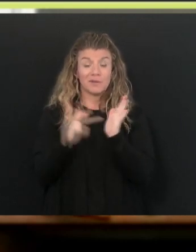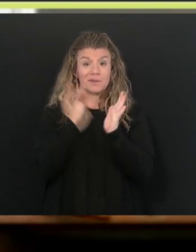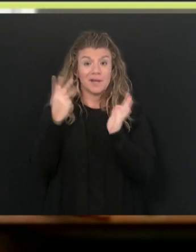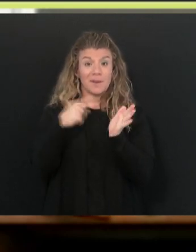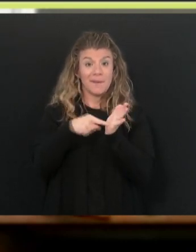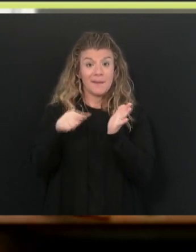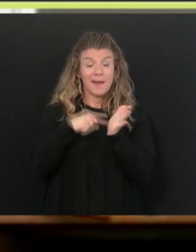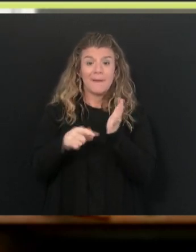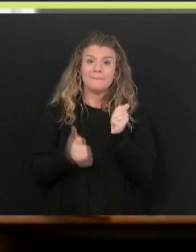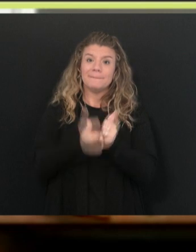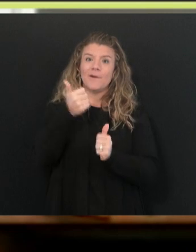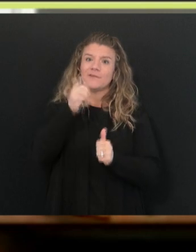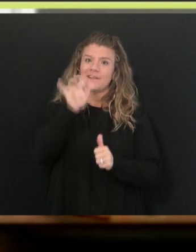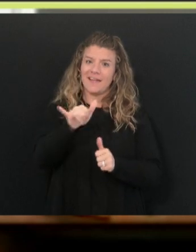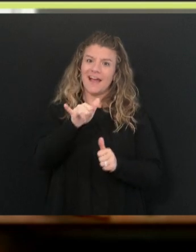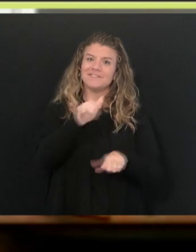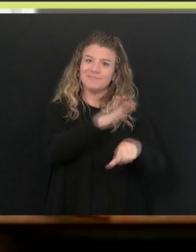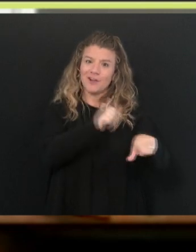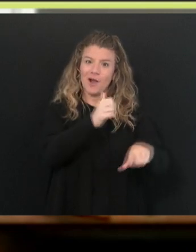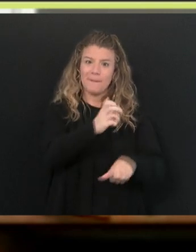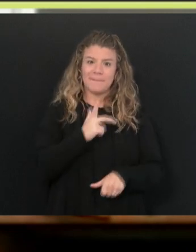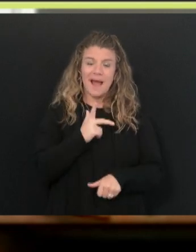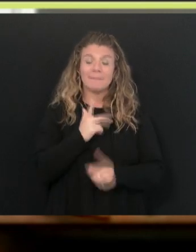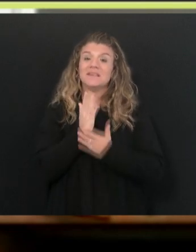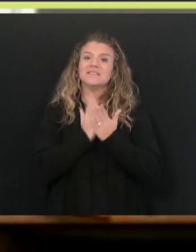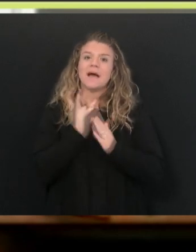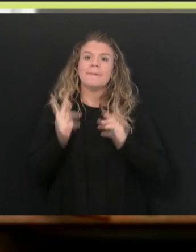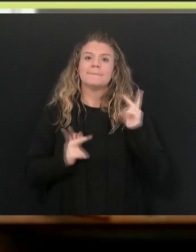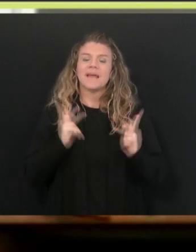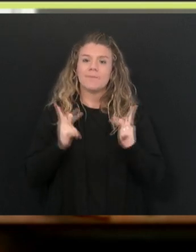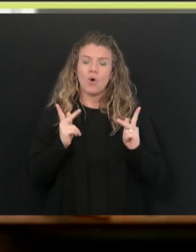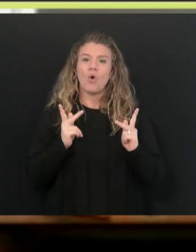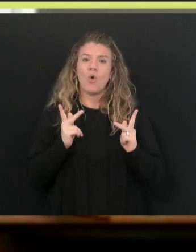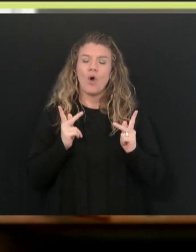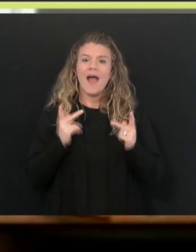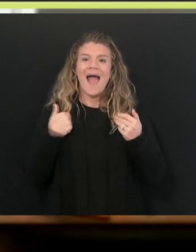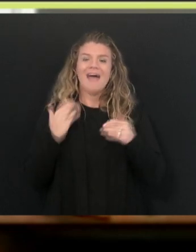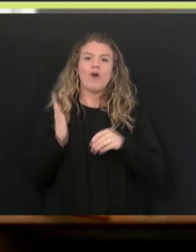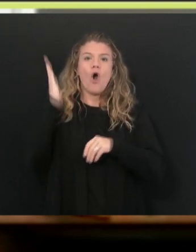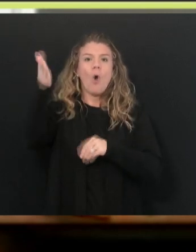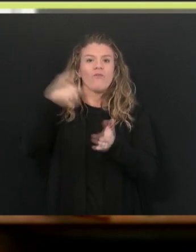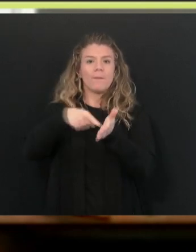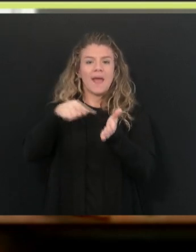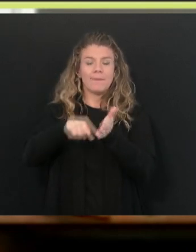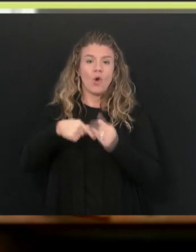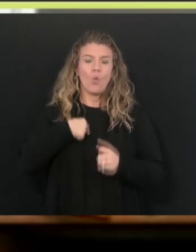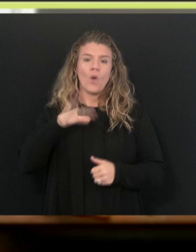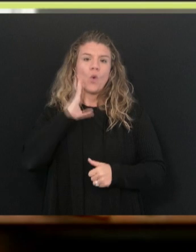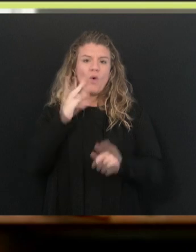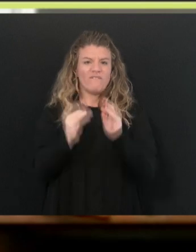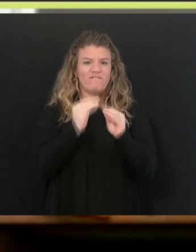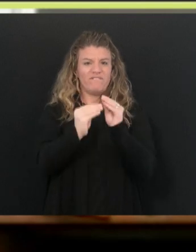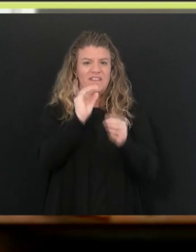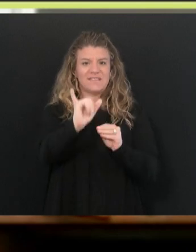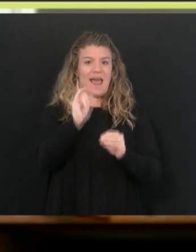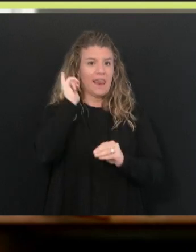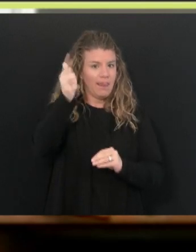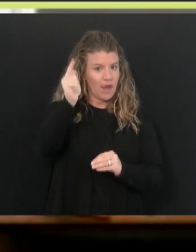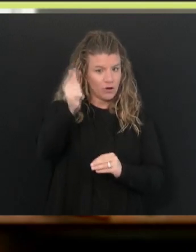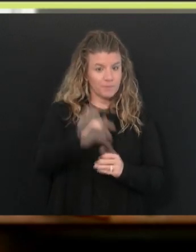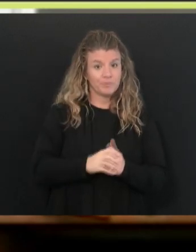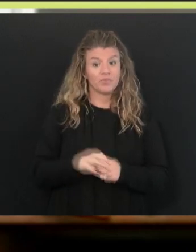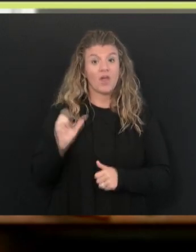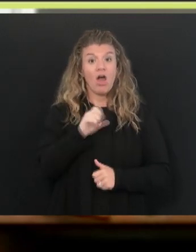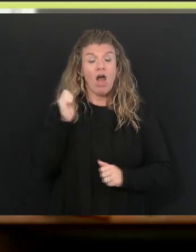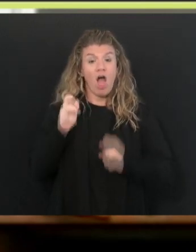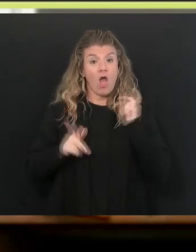been recalled. However, there are some folks who still have an overpayment, and we'll address that issue later. Other folks in the